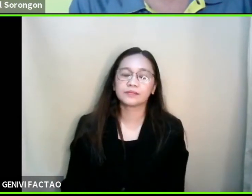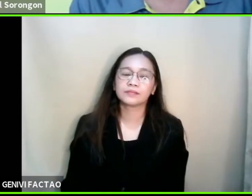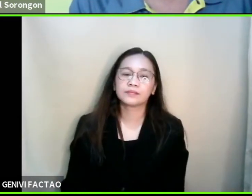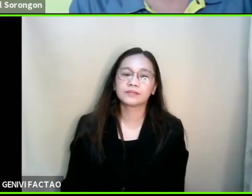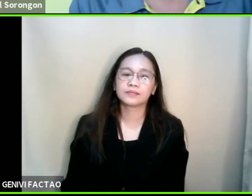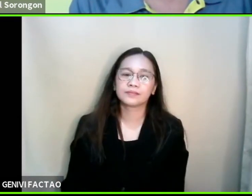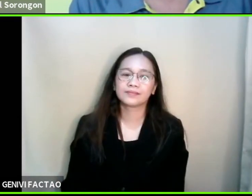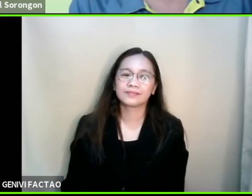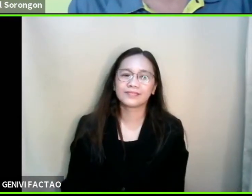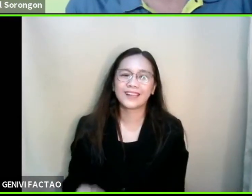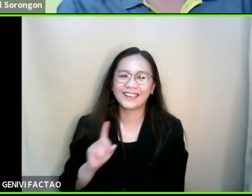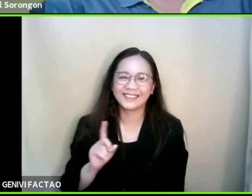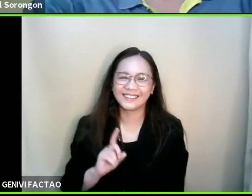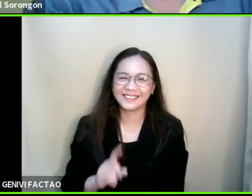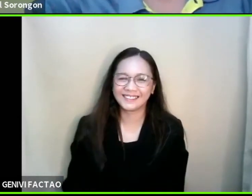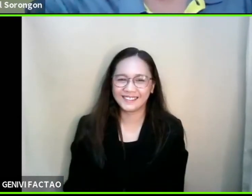Ano po ba yun?